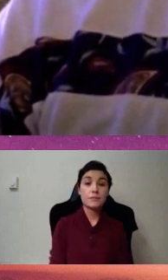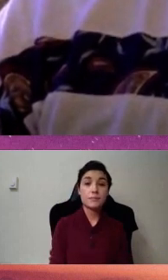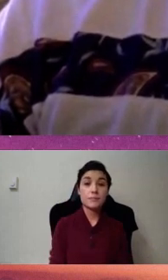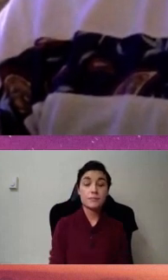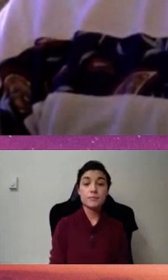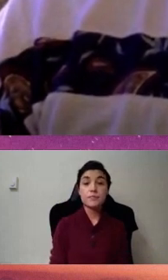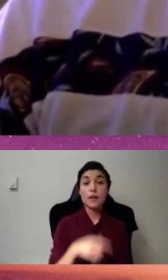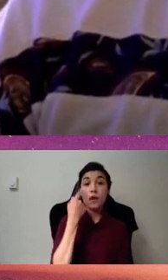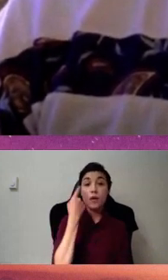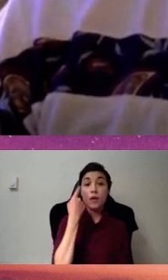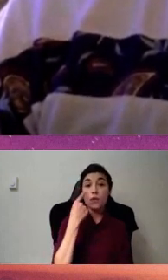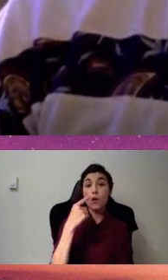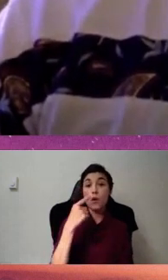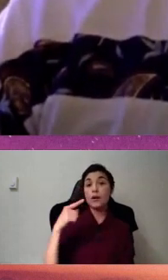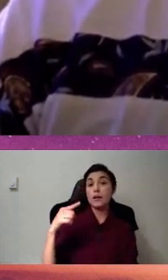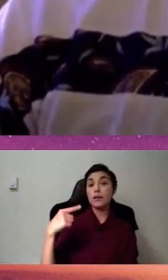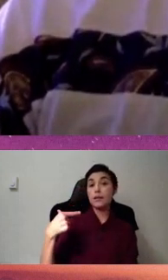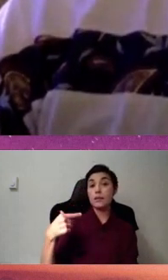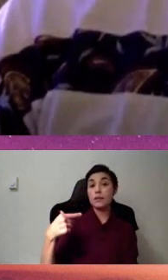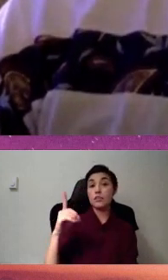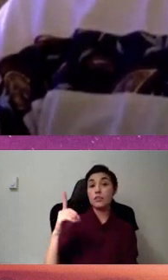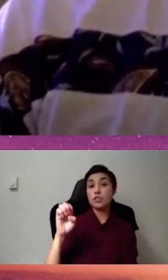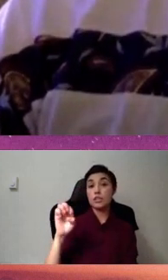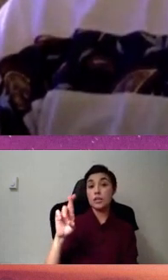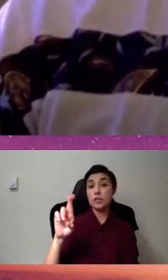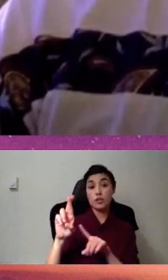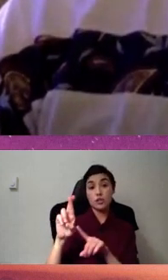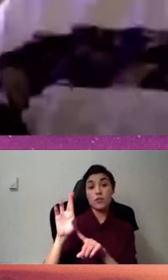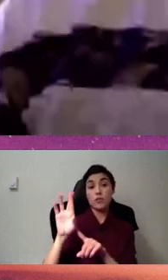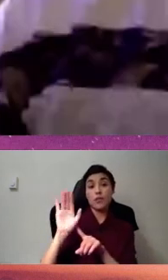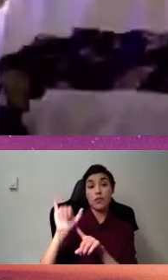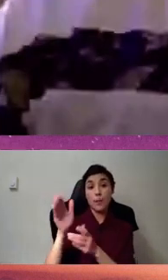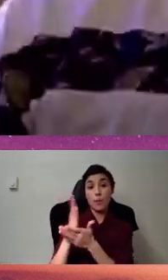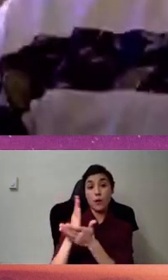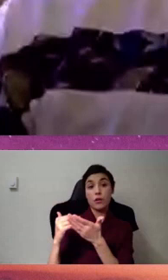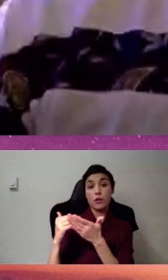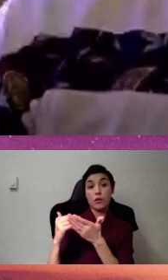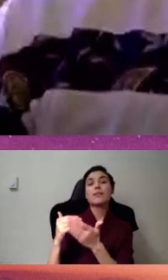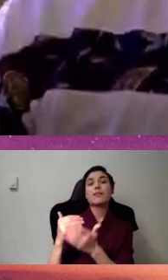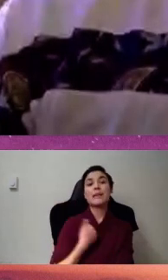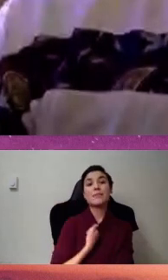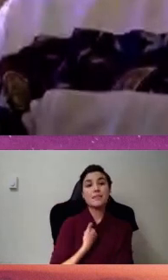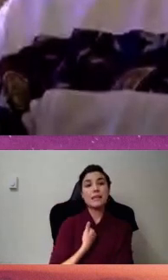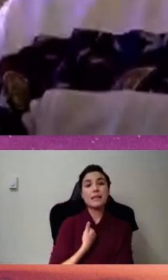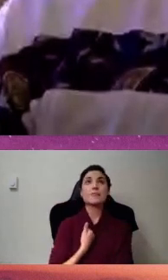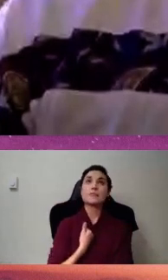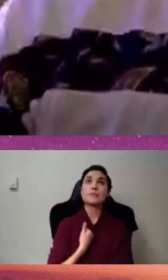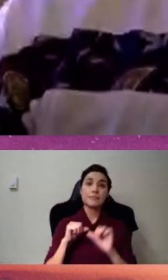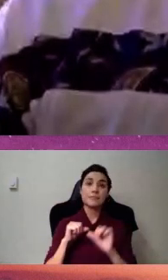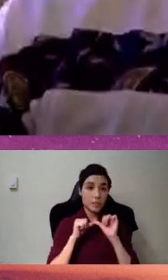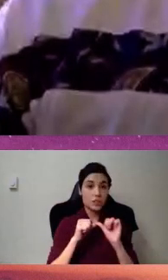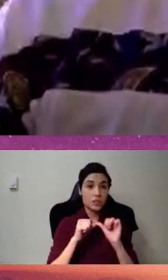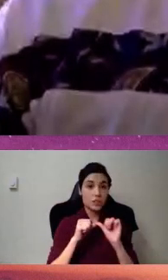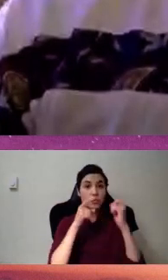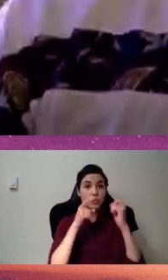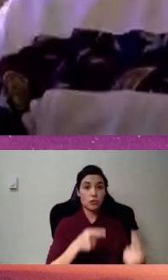For gender, myself, it's been a constant, you know, struggle under colonialism, not to accept and